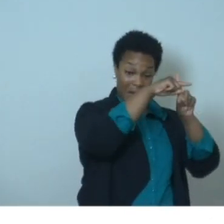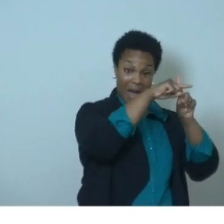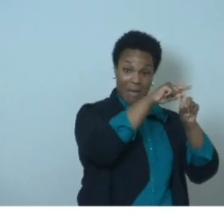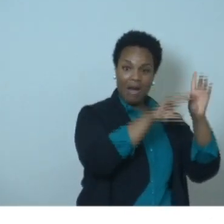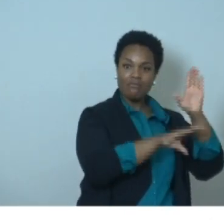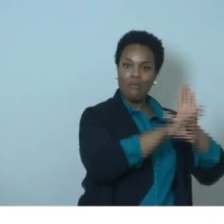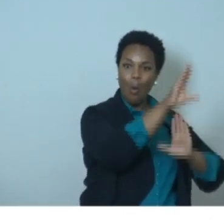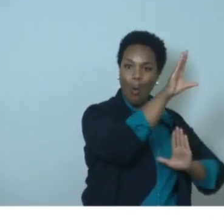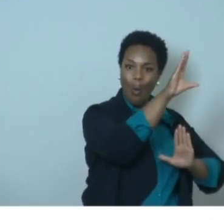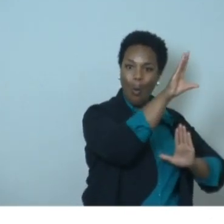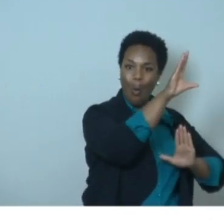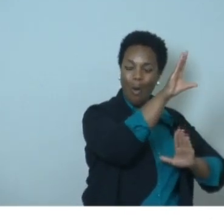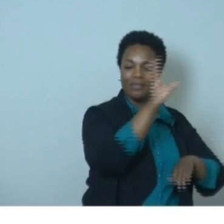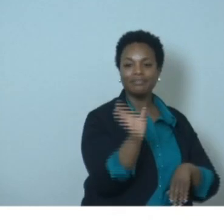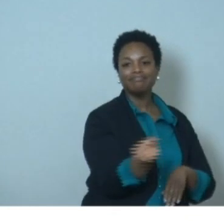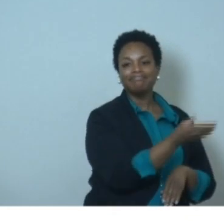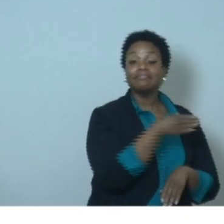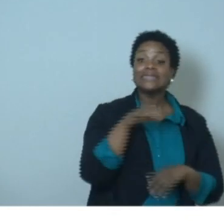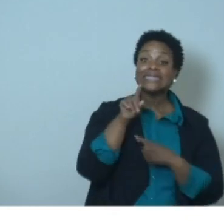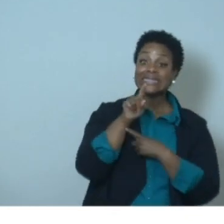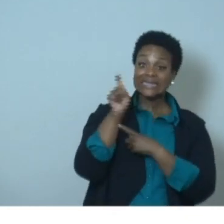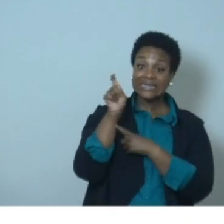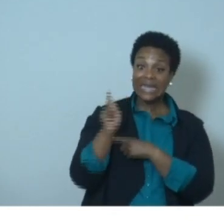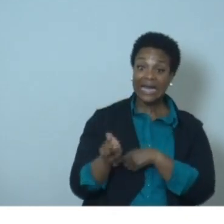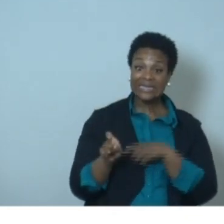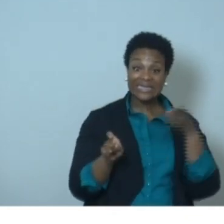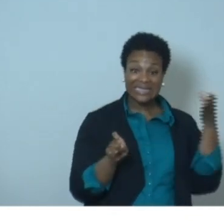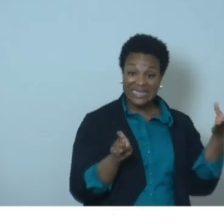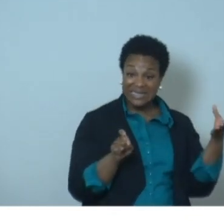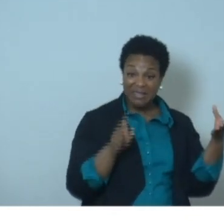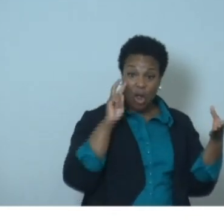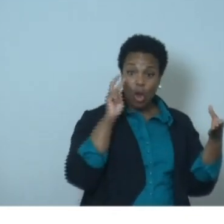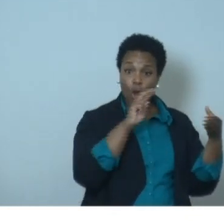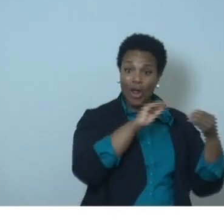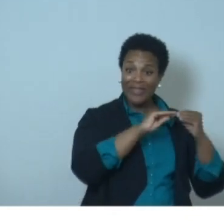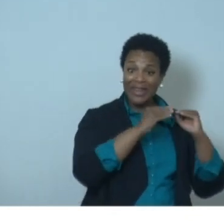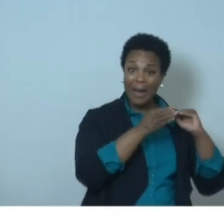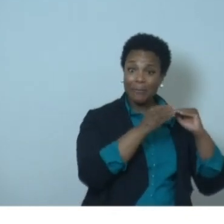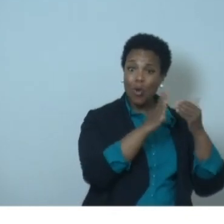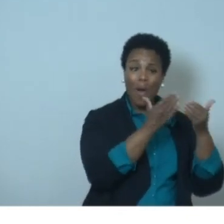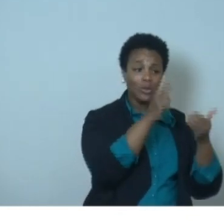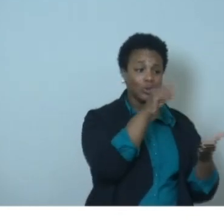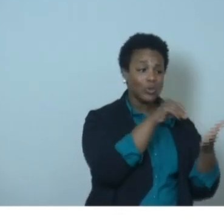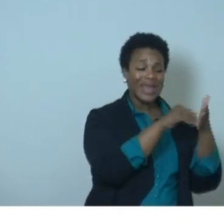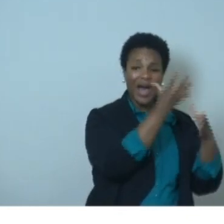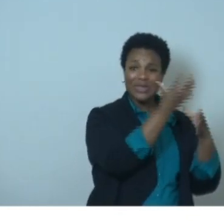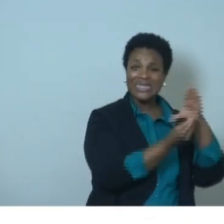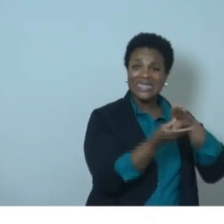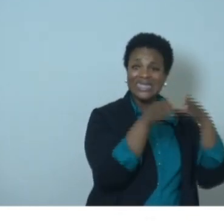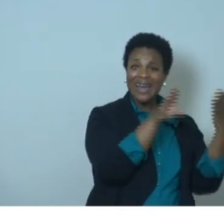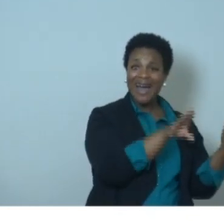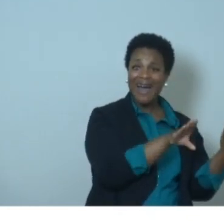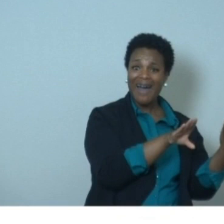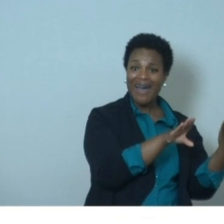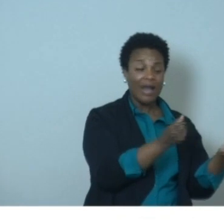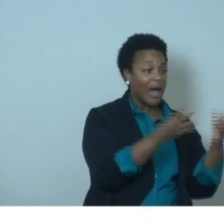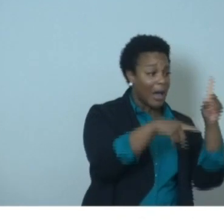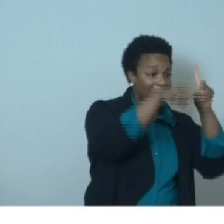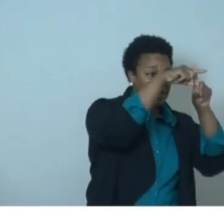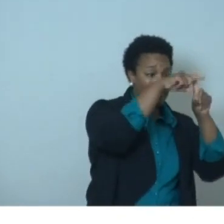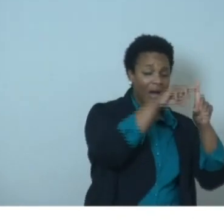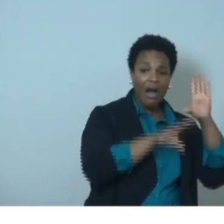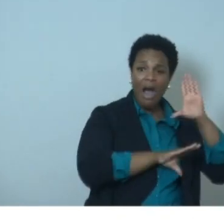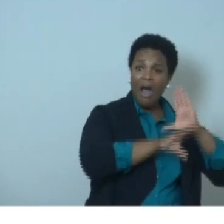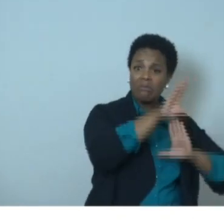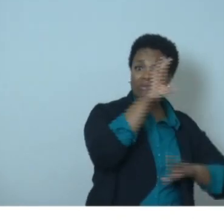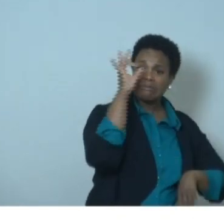81,765 cases, nearly 2,000 deaths. They were really coming down. They were beginning again to have data